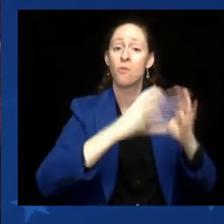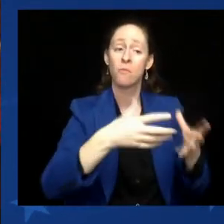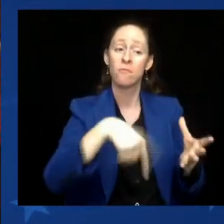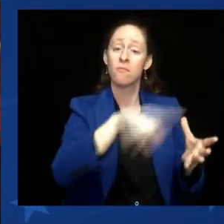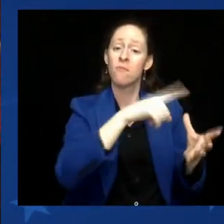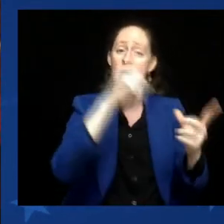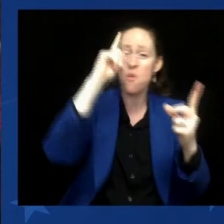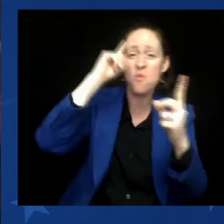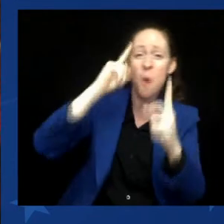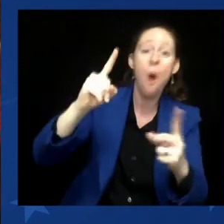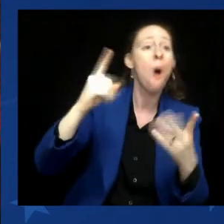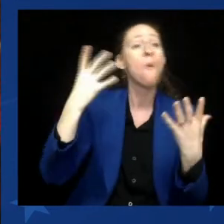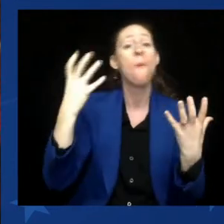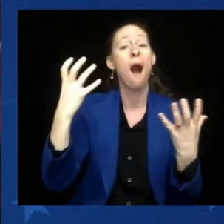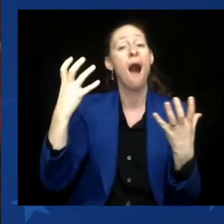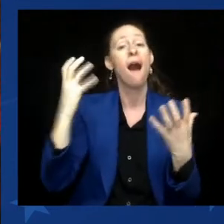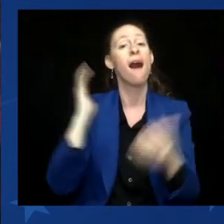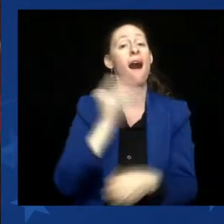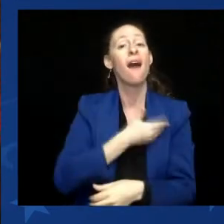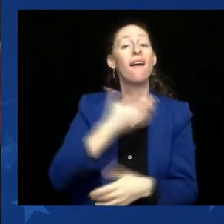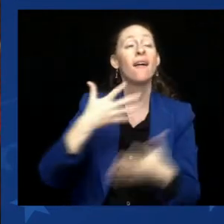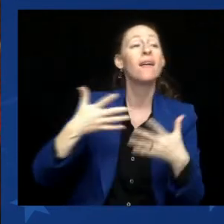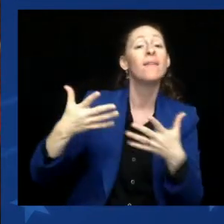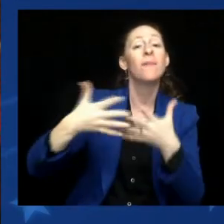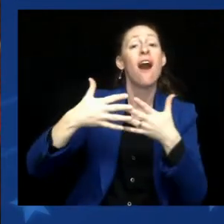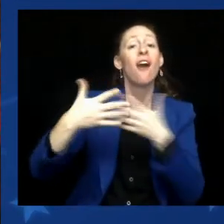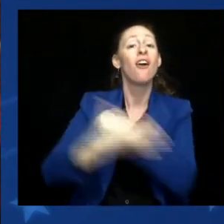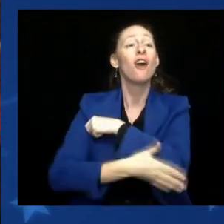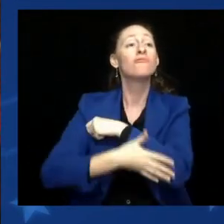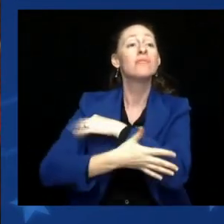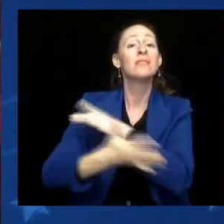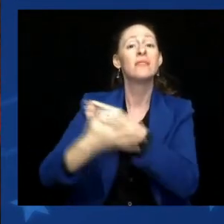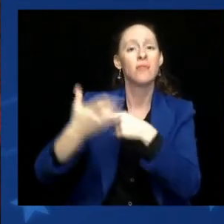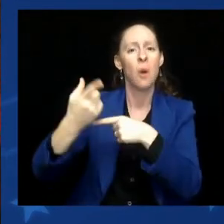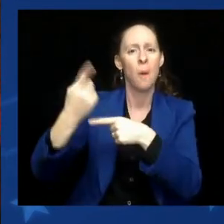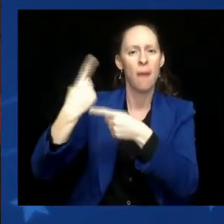there is no right to choose, no right to privacy,